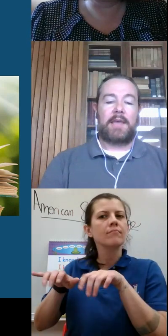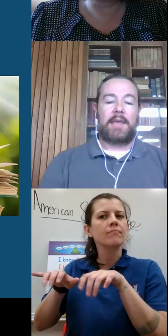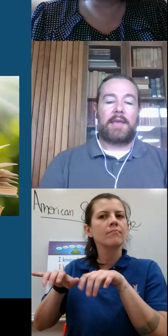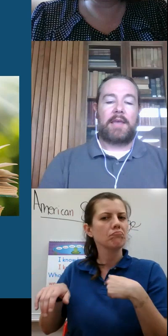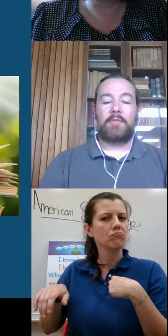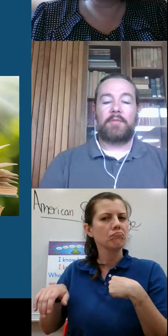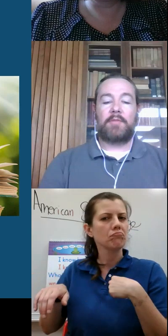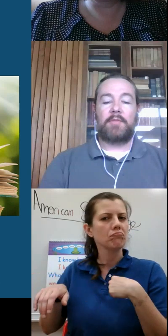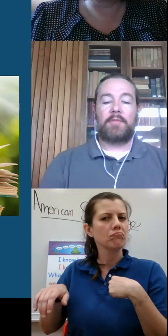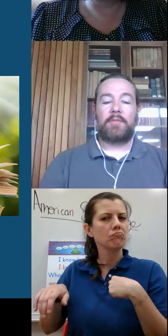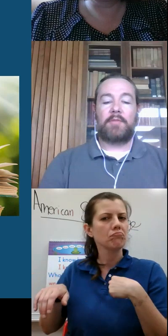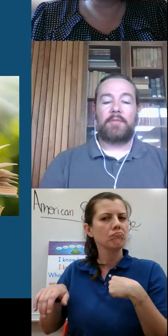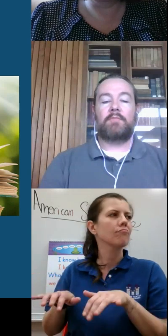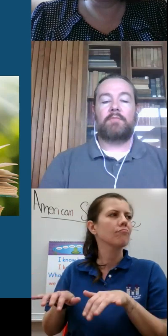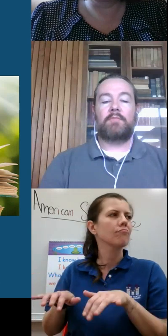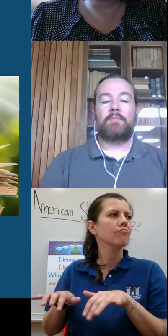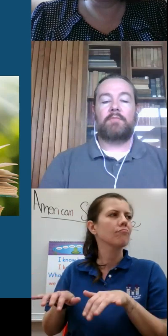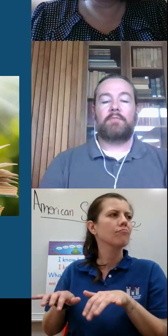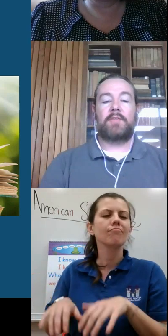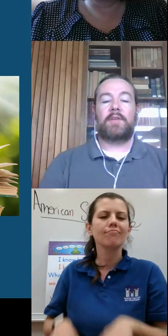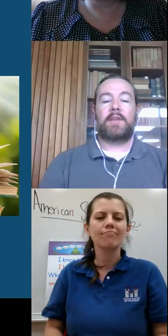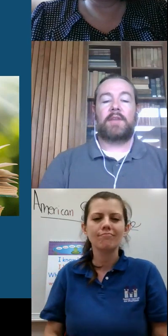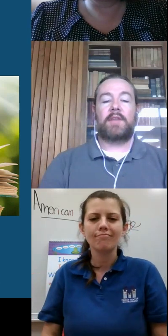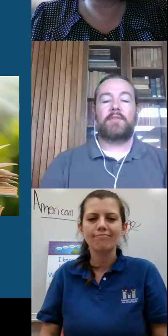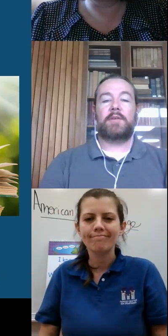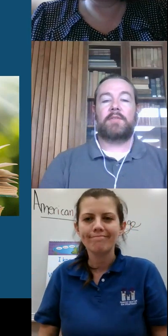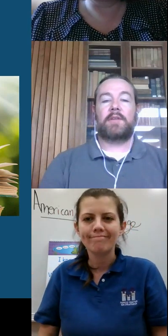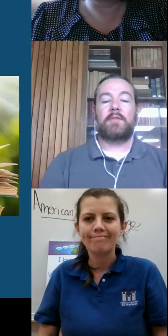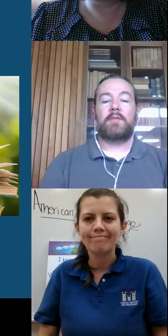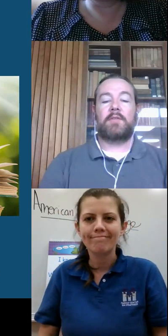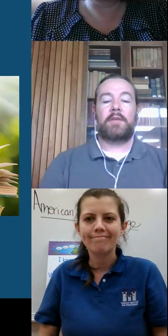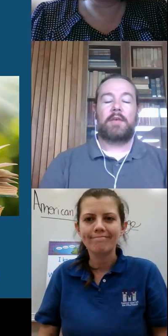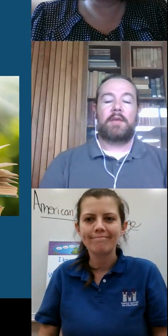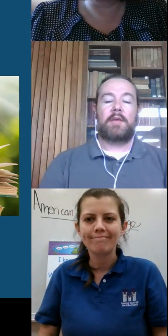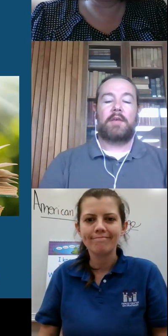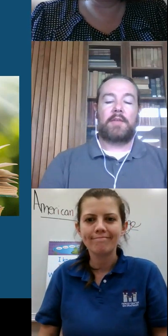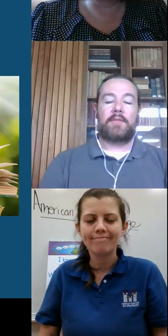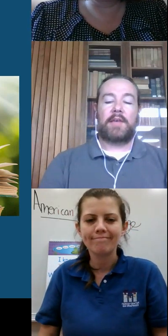And for more library programs and events, make sure to visit us at